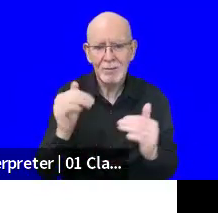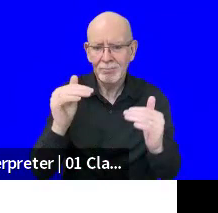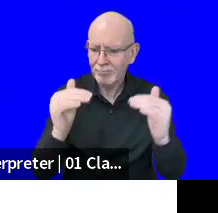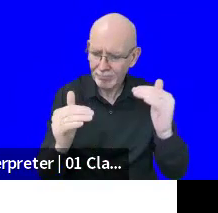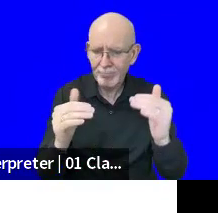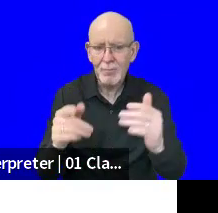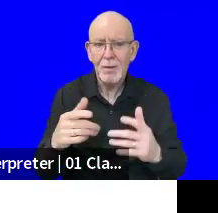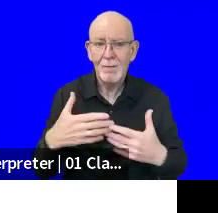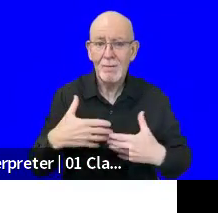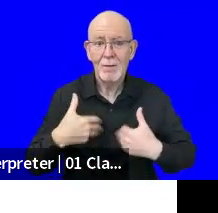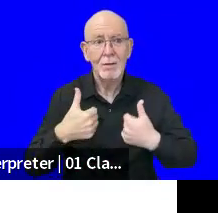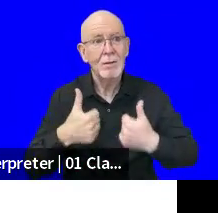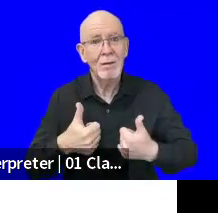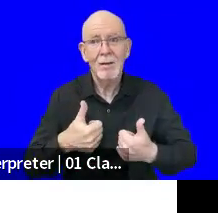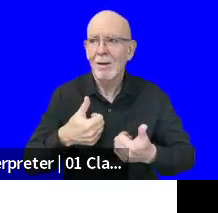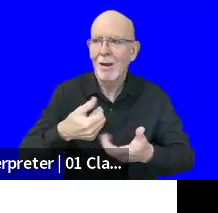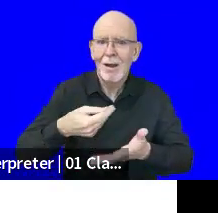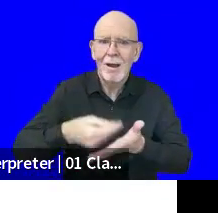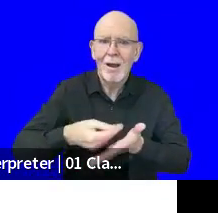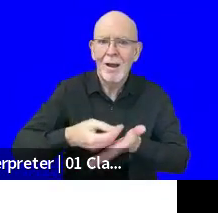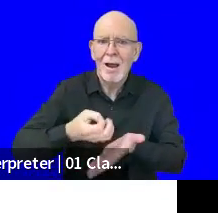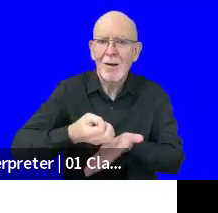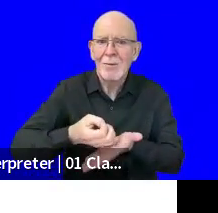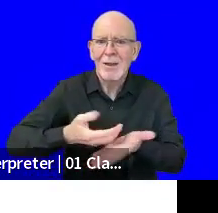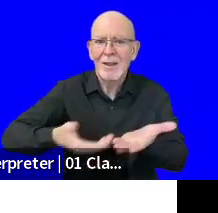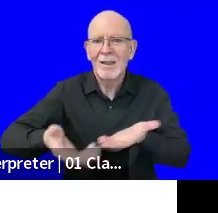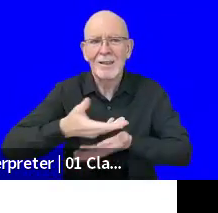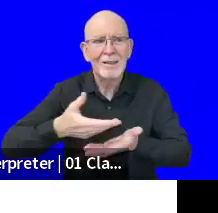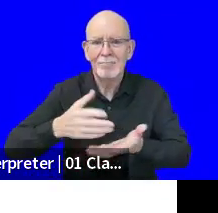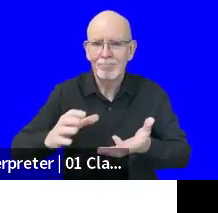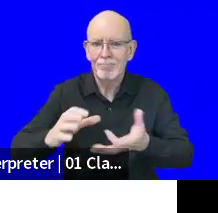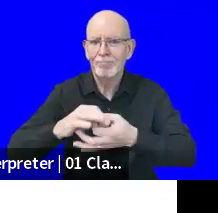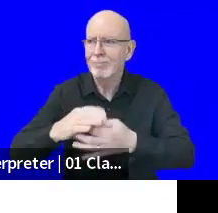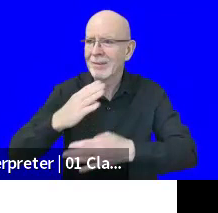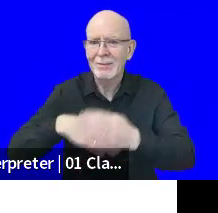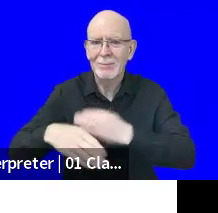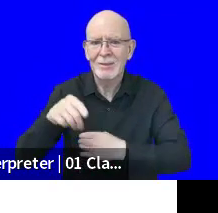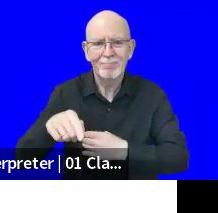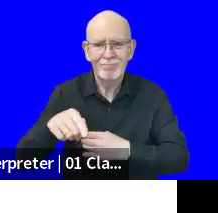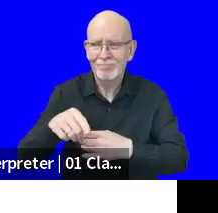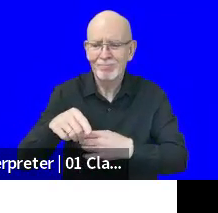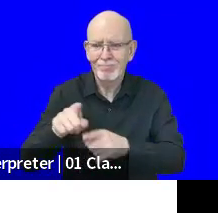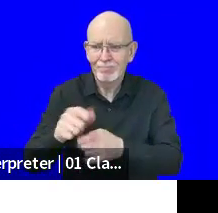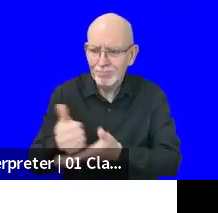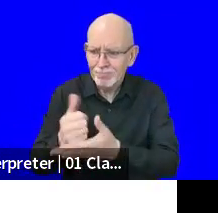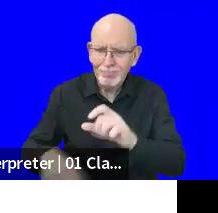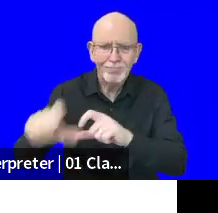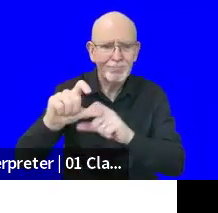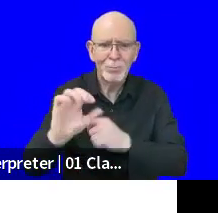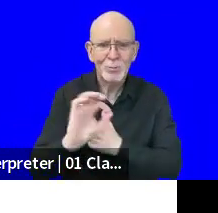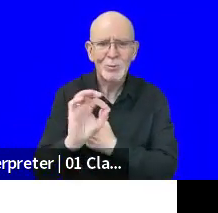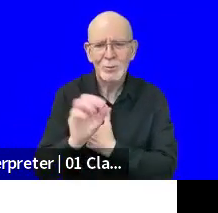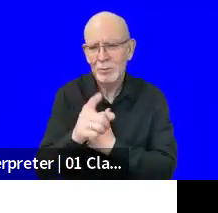So what do we get out of trying to do this work? One thing we do is get a deeper understanding